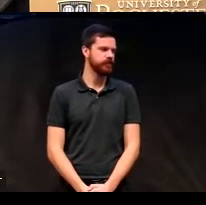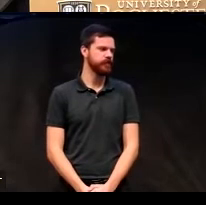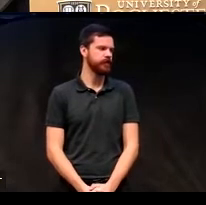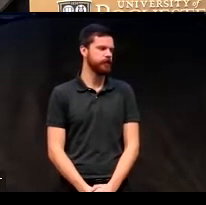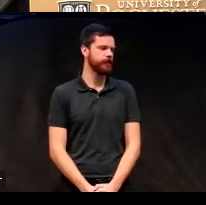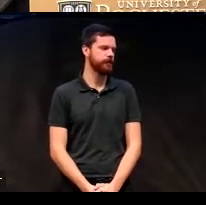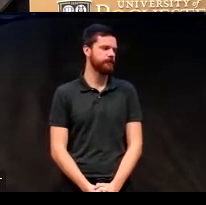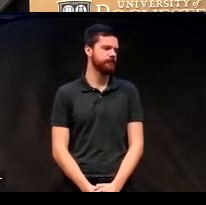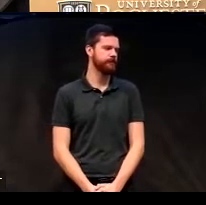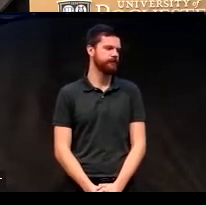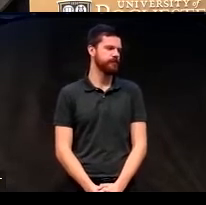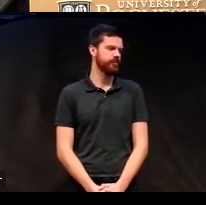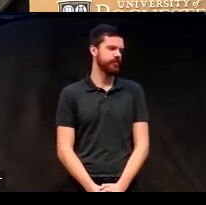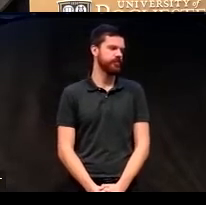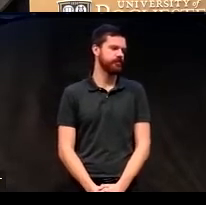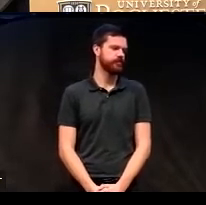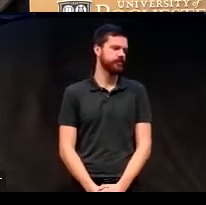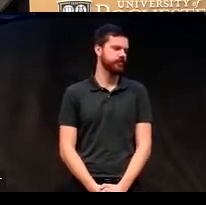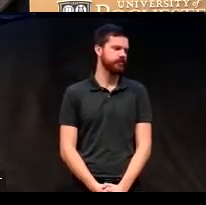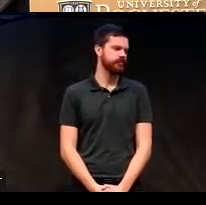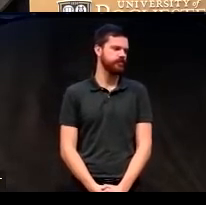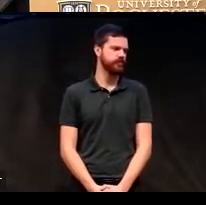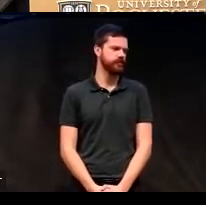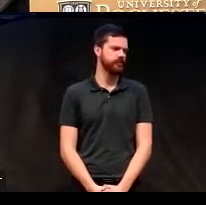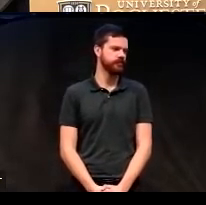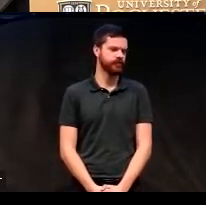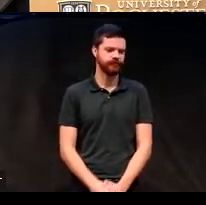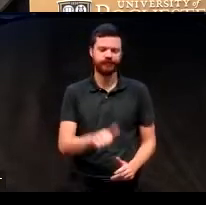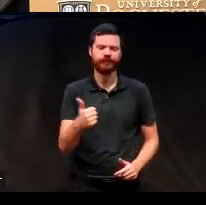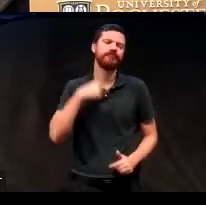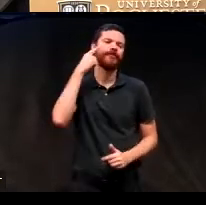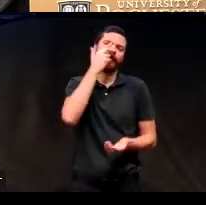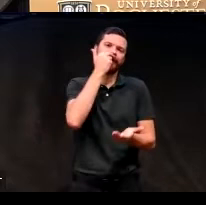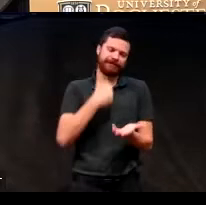In another little thing, I thought this was funny.